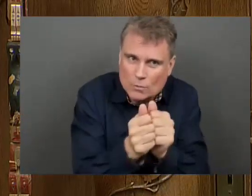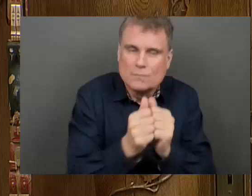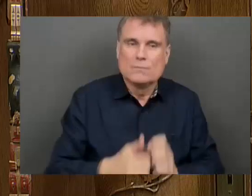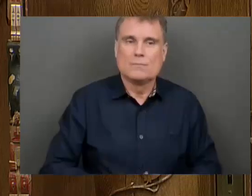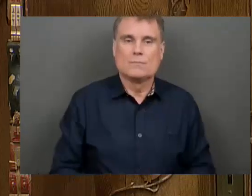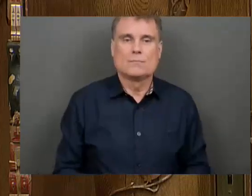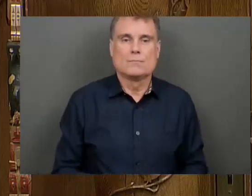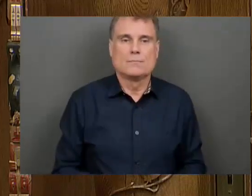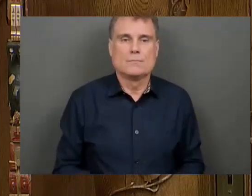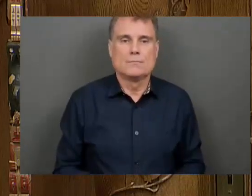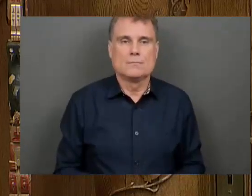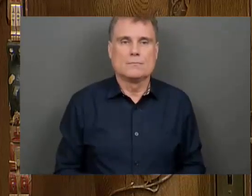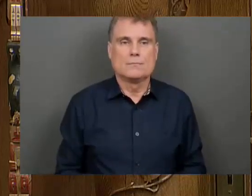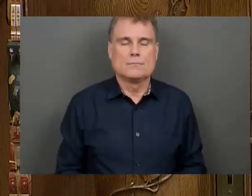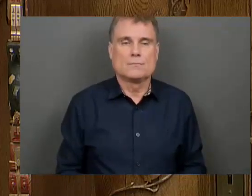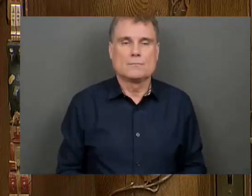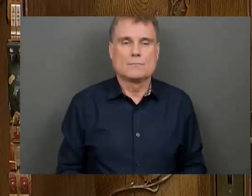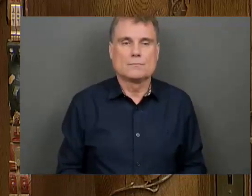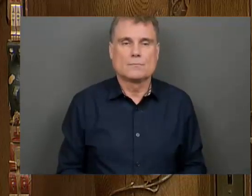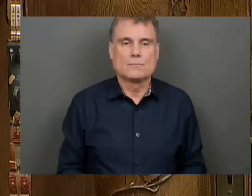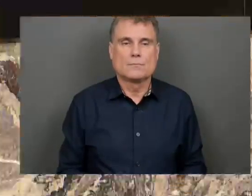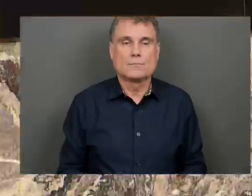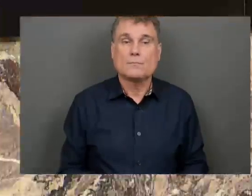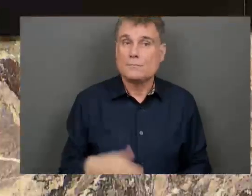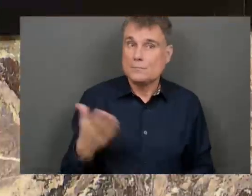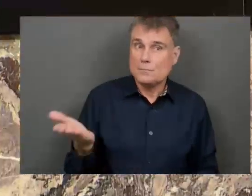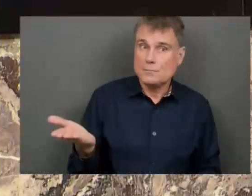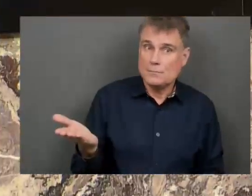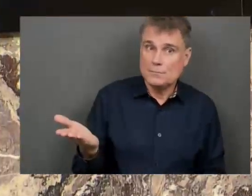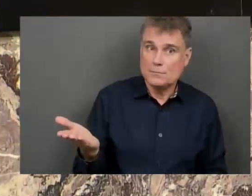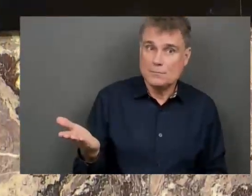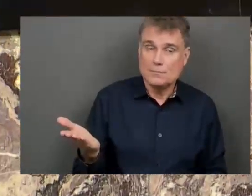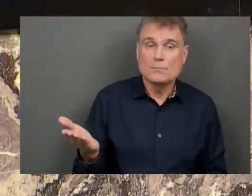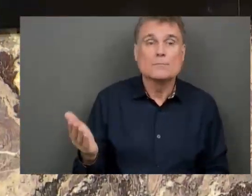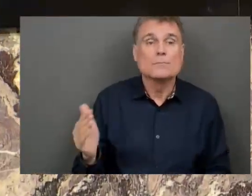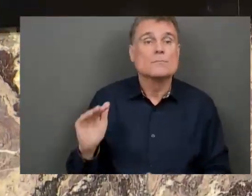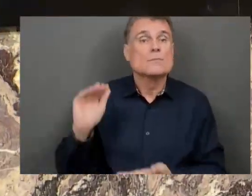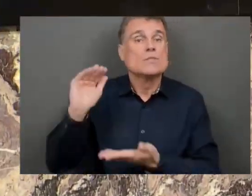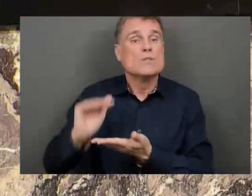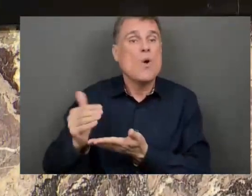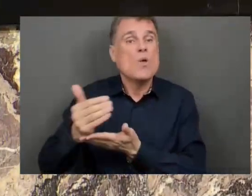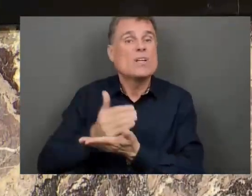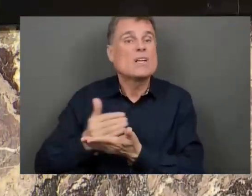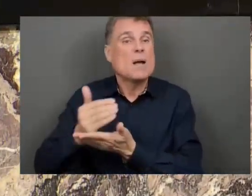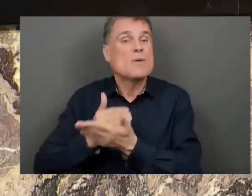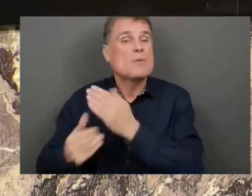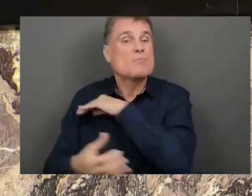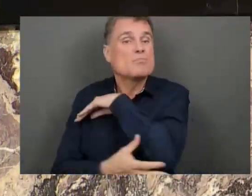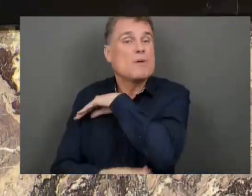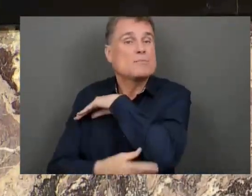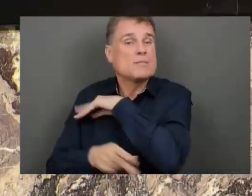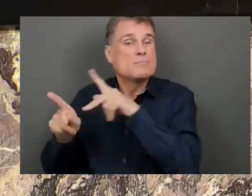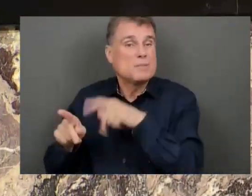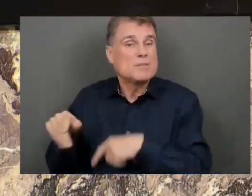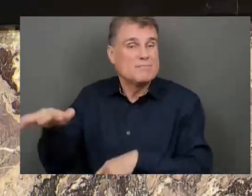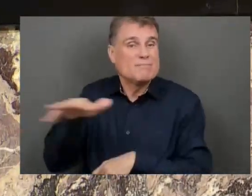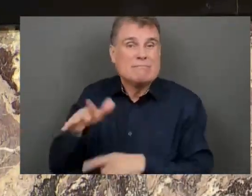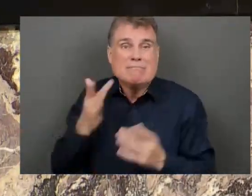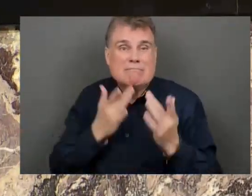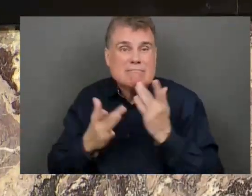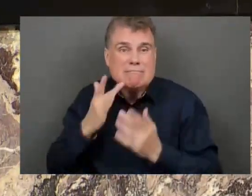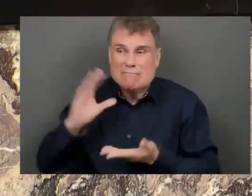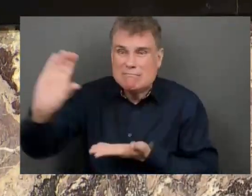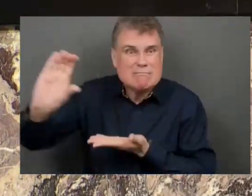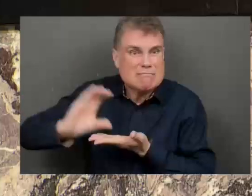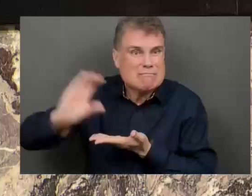Thank you, Honourable Speaker. Low-income British Columbians are struggling to make ends meet, and the actions of this NDP government